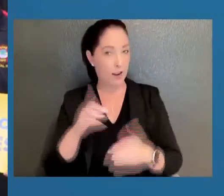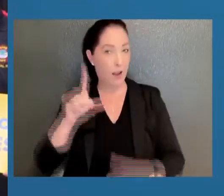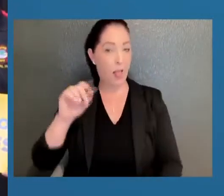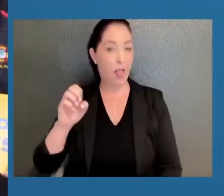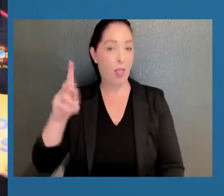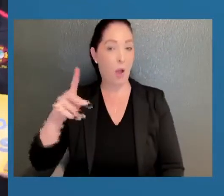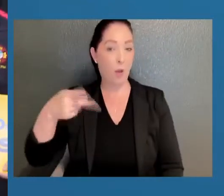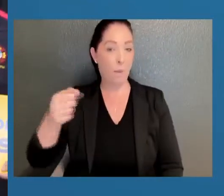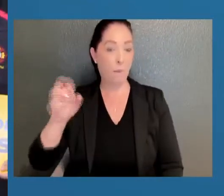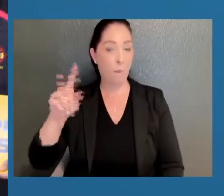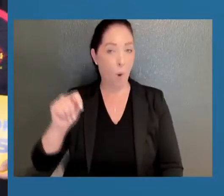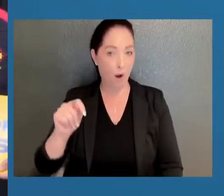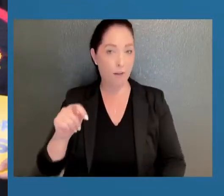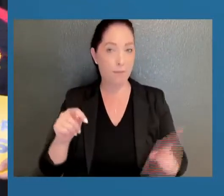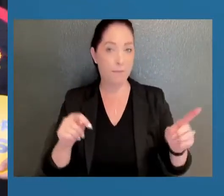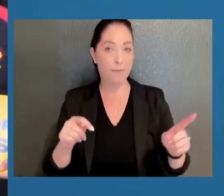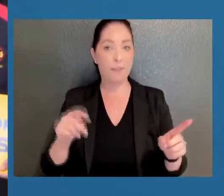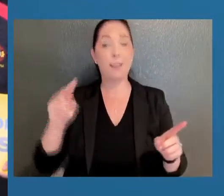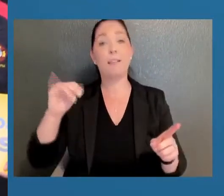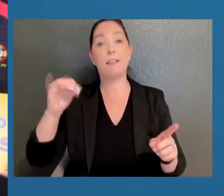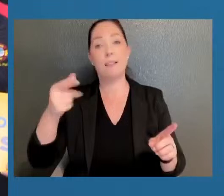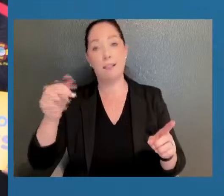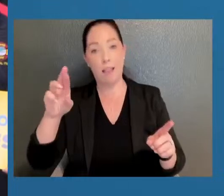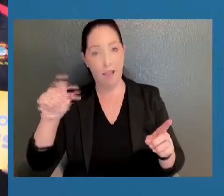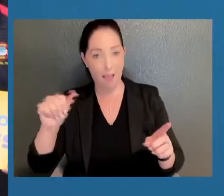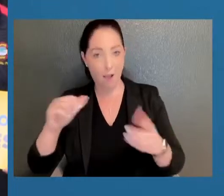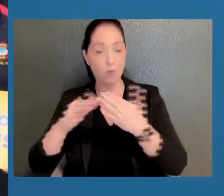and I have health centers in Niagara City.